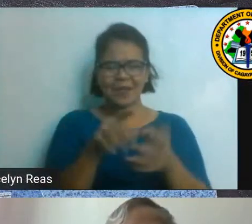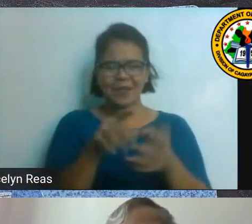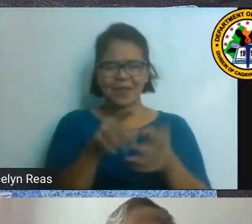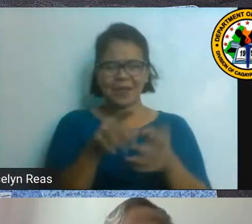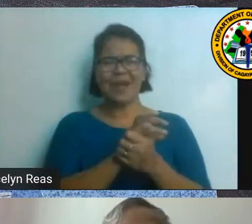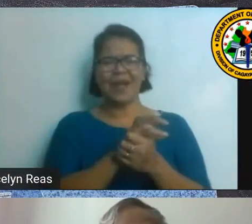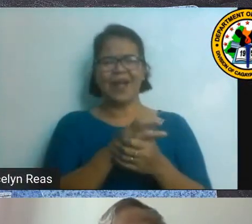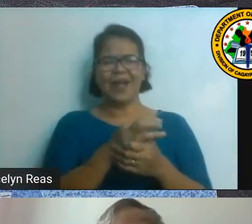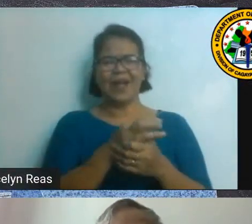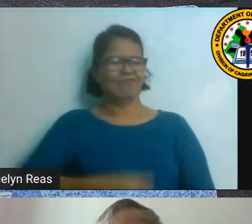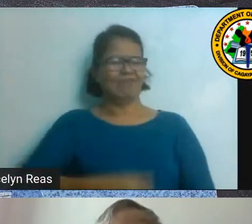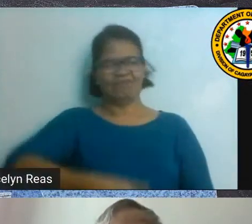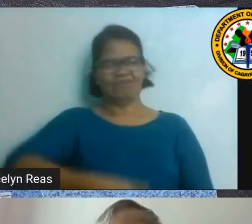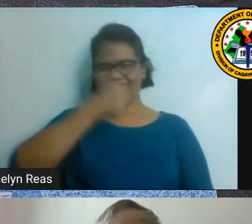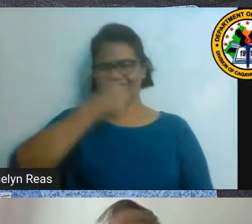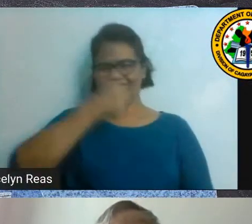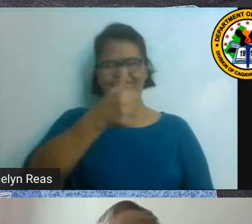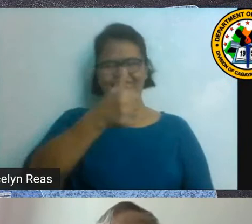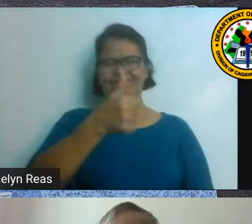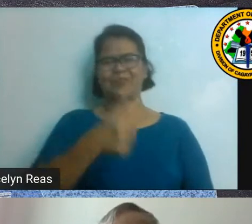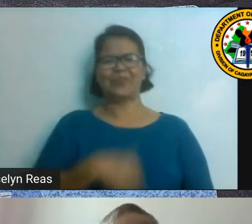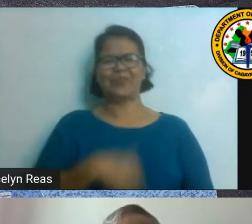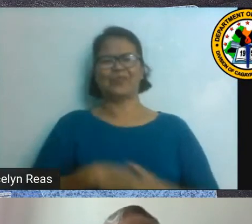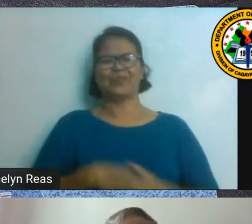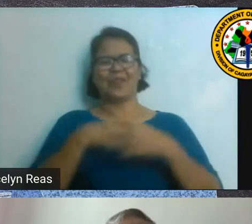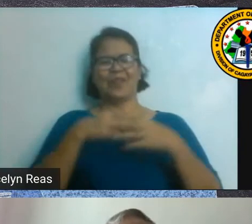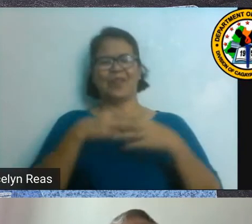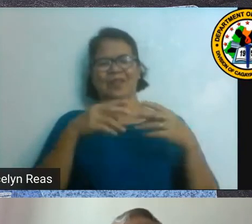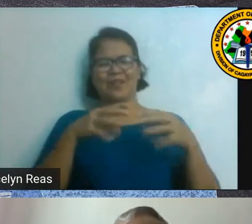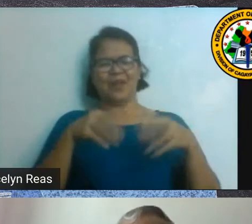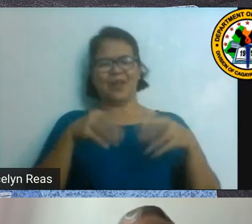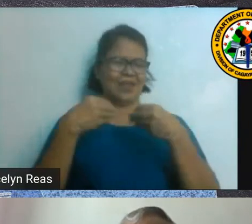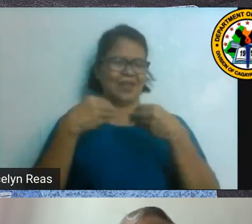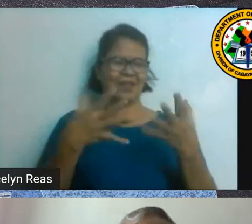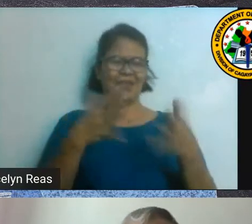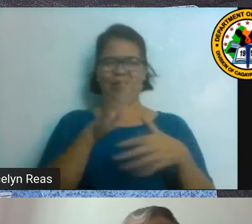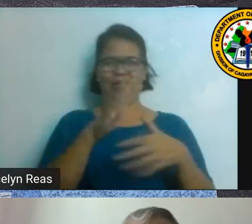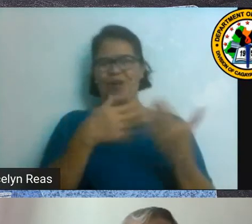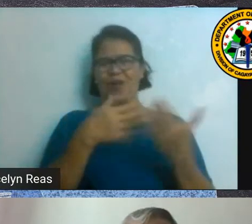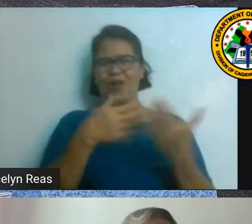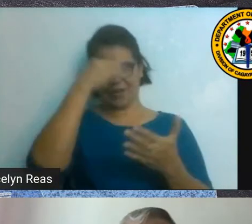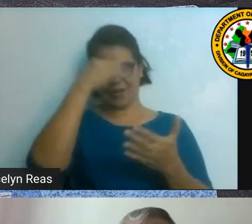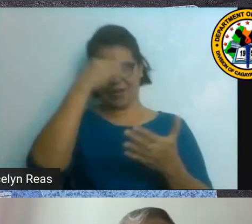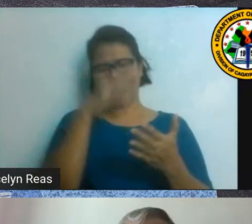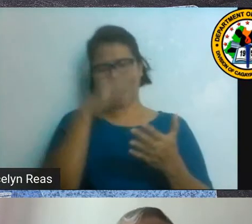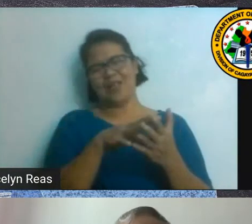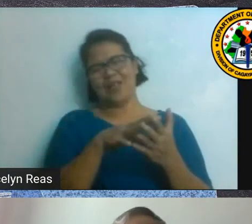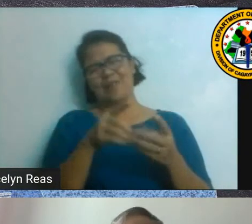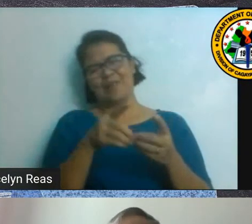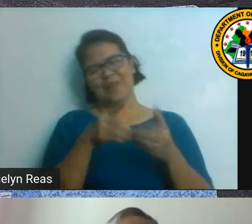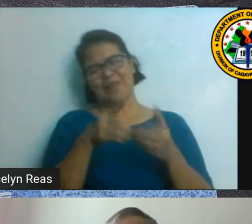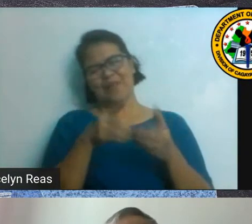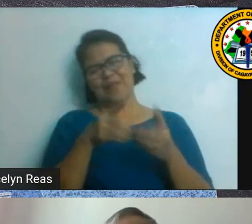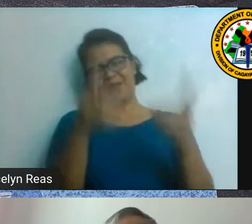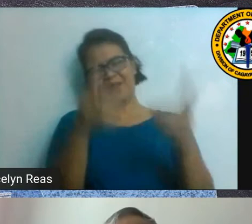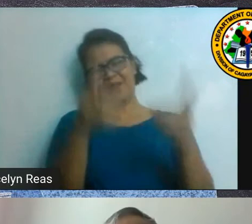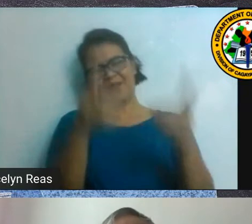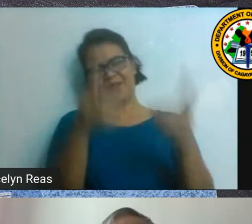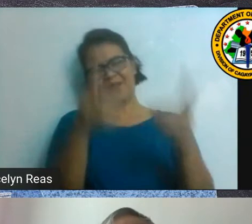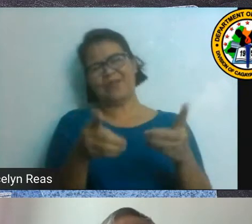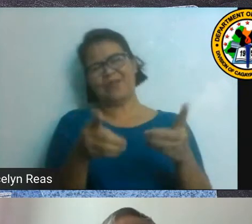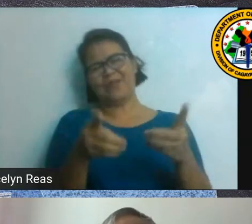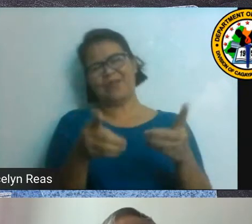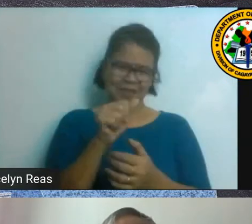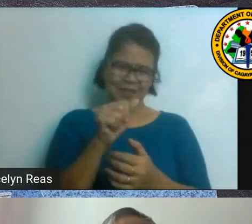have practically covered the whole of learning delivery from na modalities, resources and